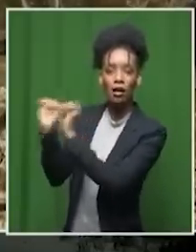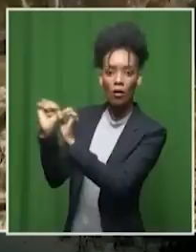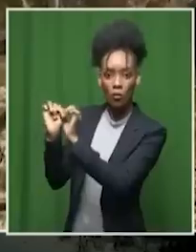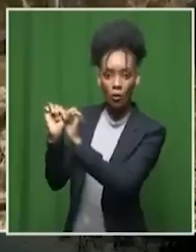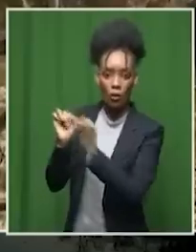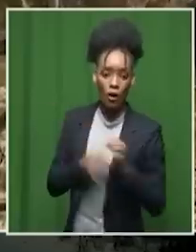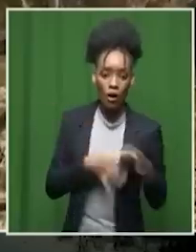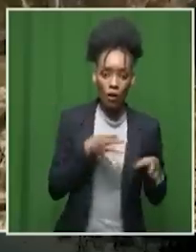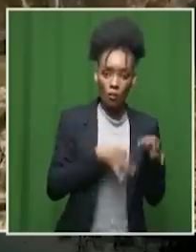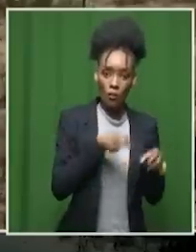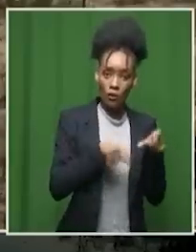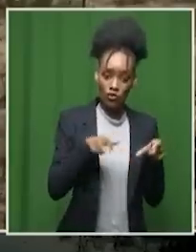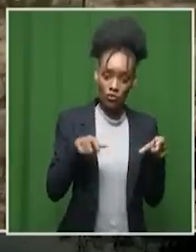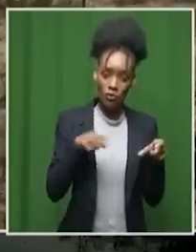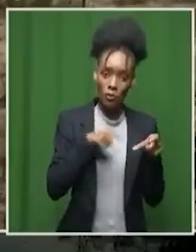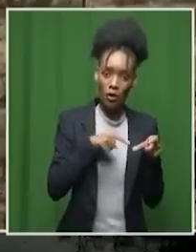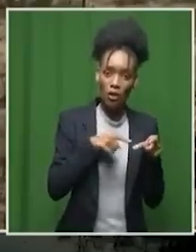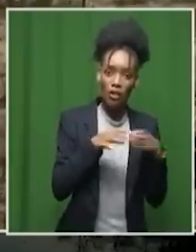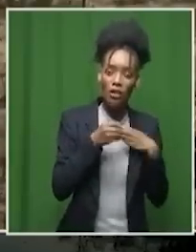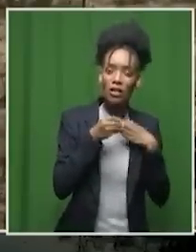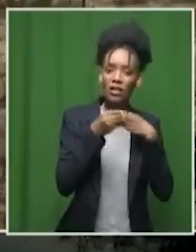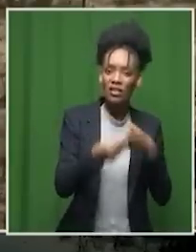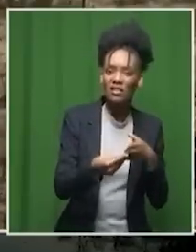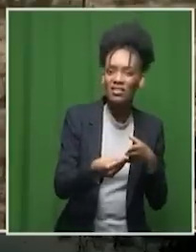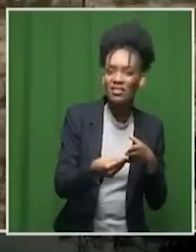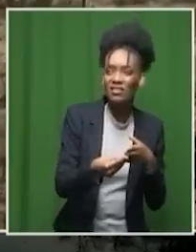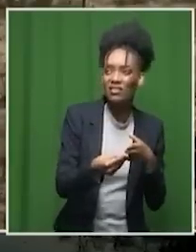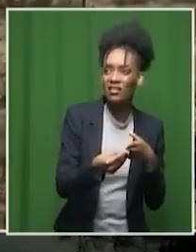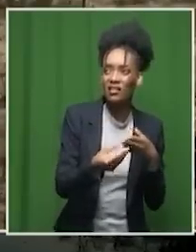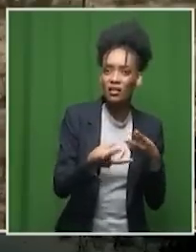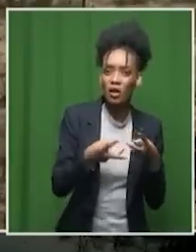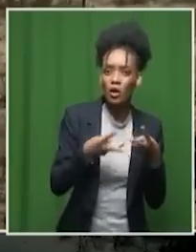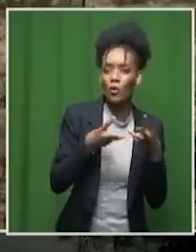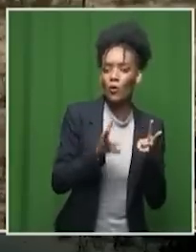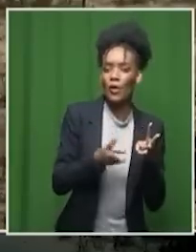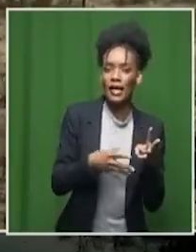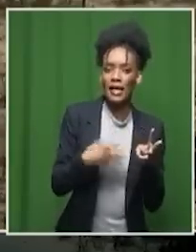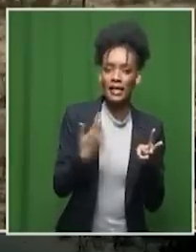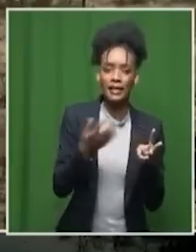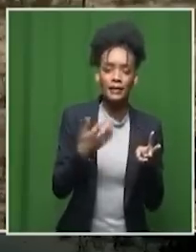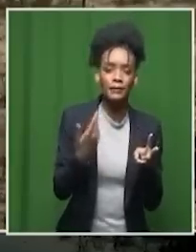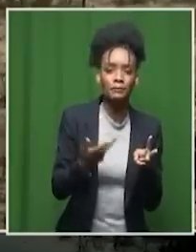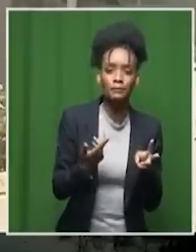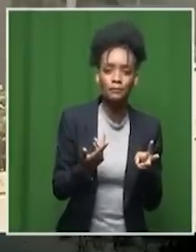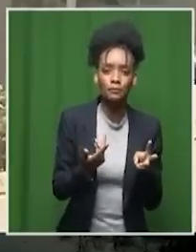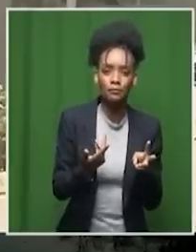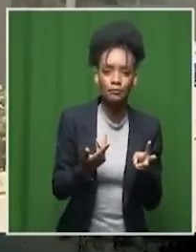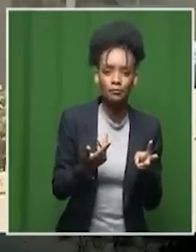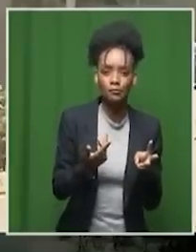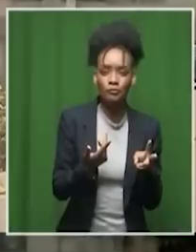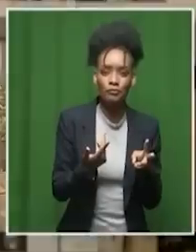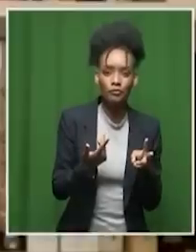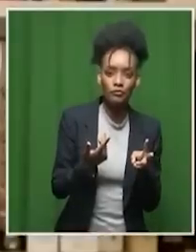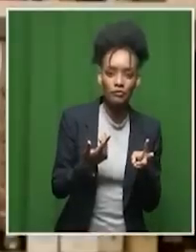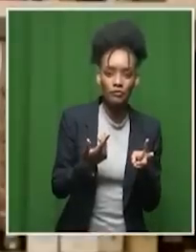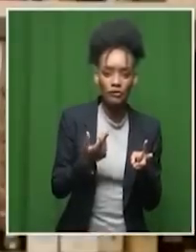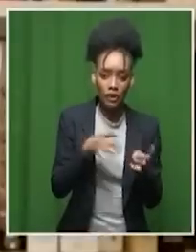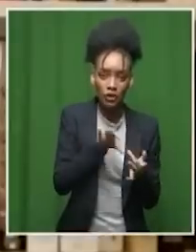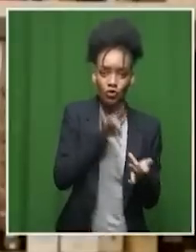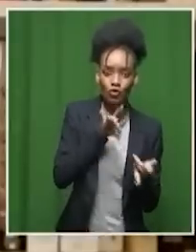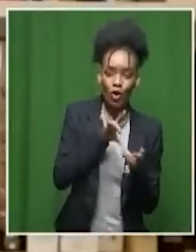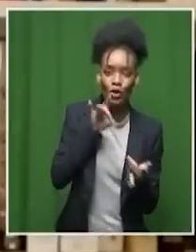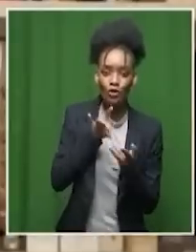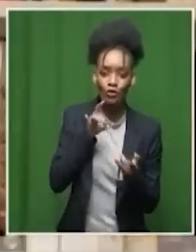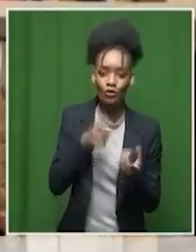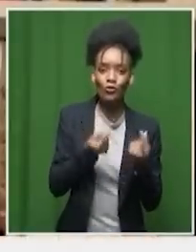role of leaders to weigh these things, to be steadfast, to make choices and